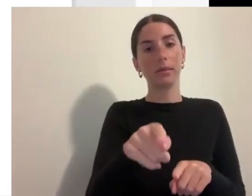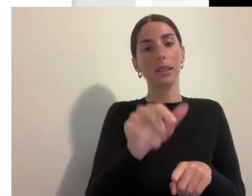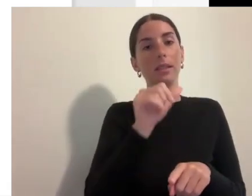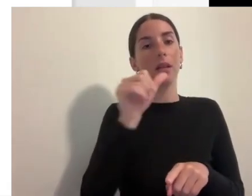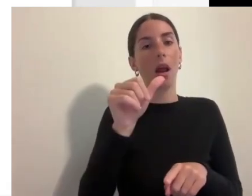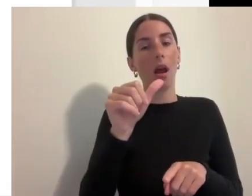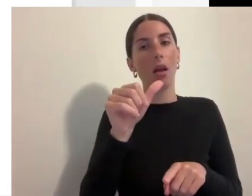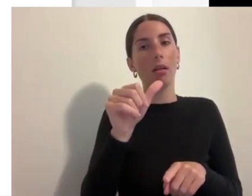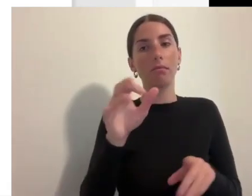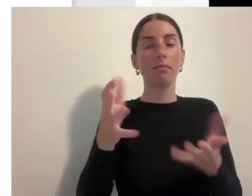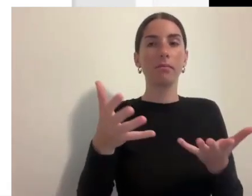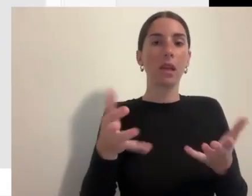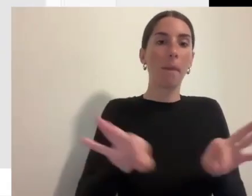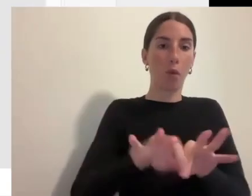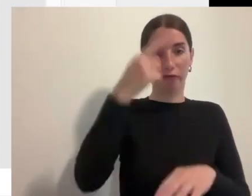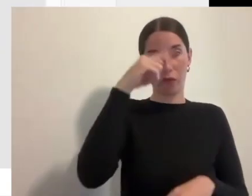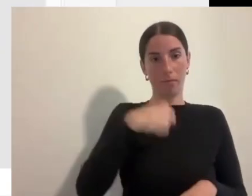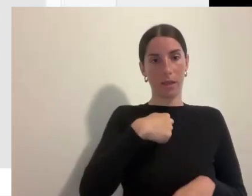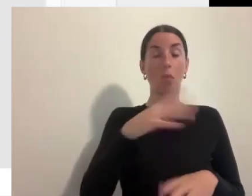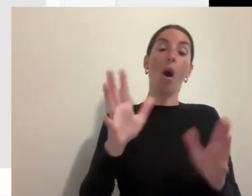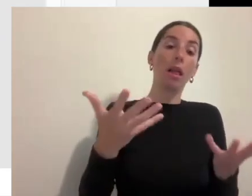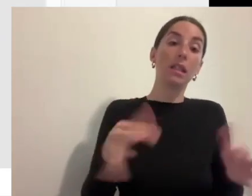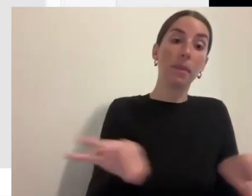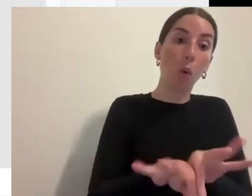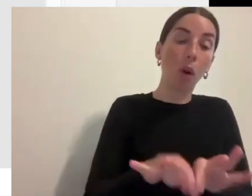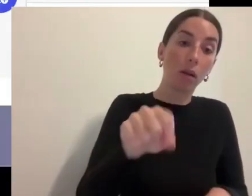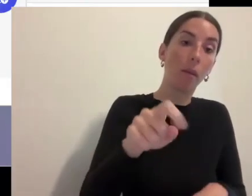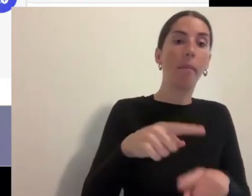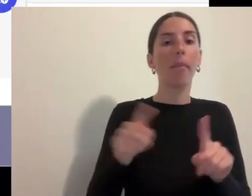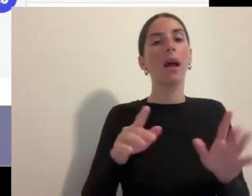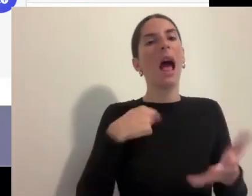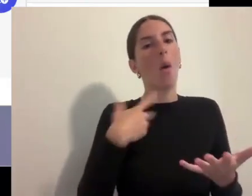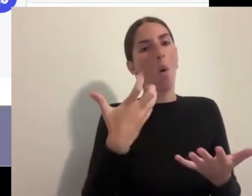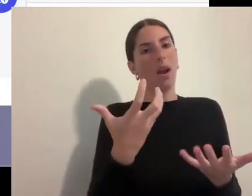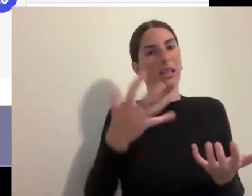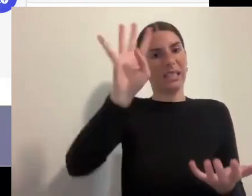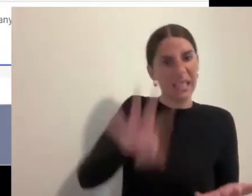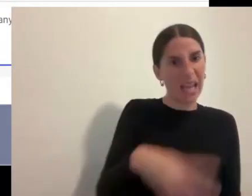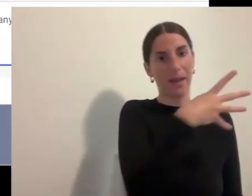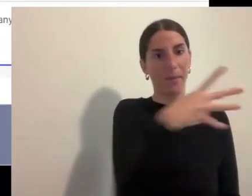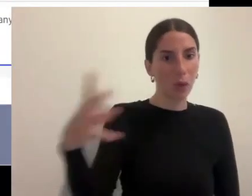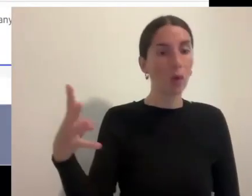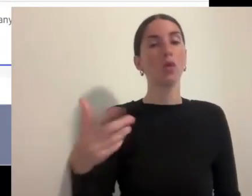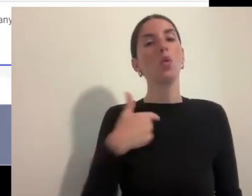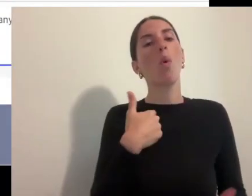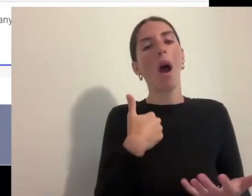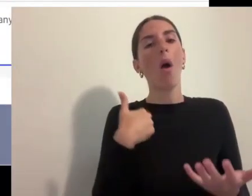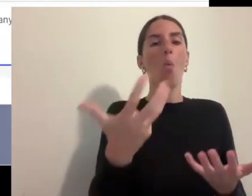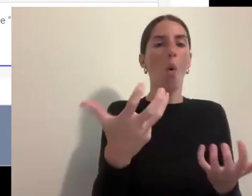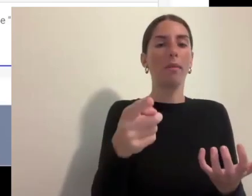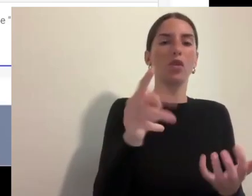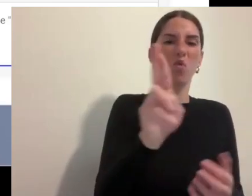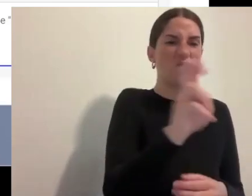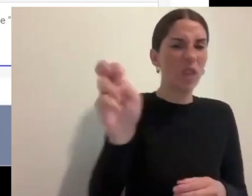necessarily useful for me. I mean, it's very useful, but what I want is a table. So I'm asking it to reorganize the